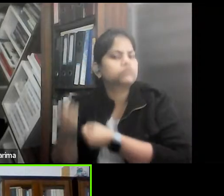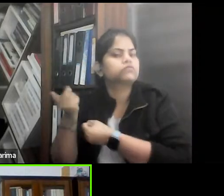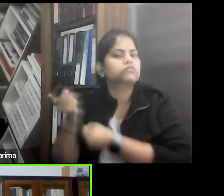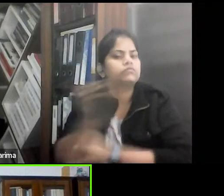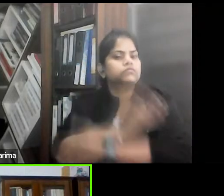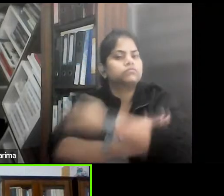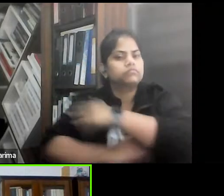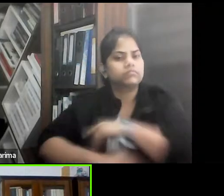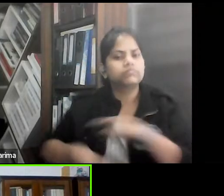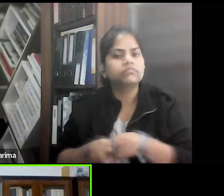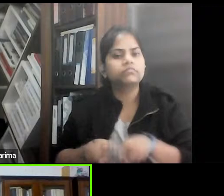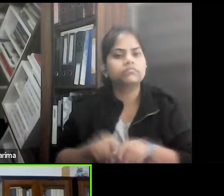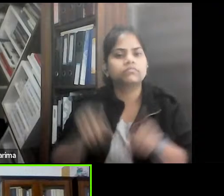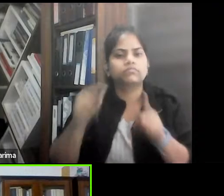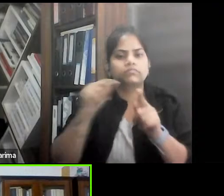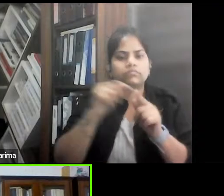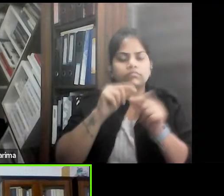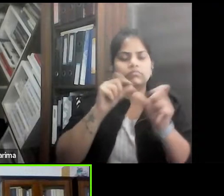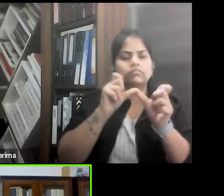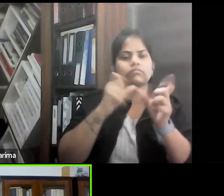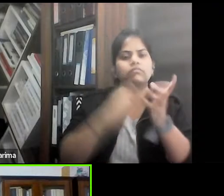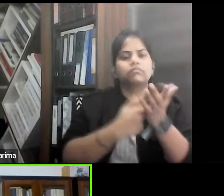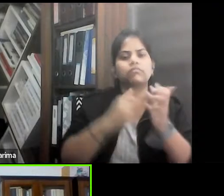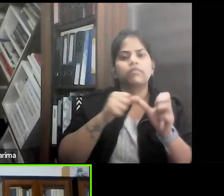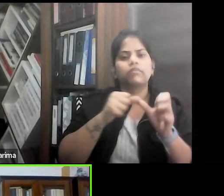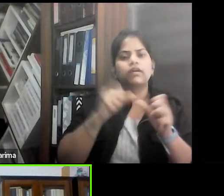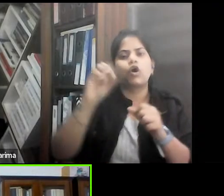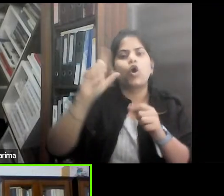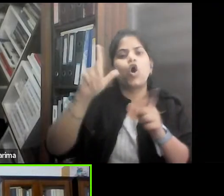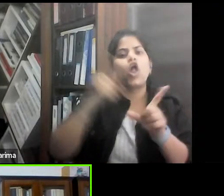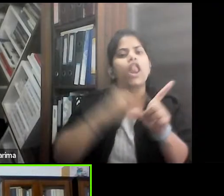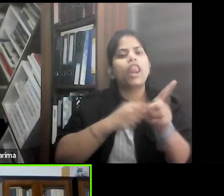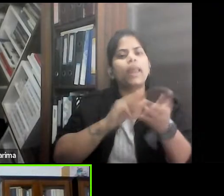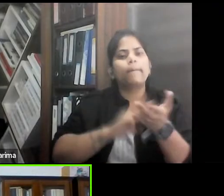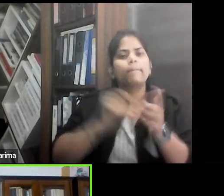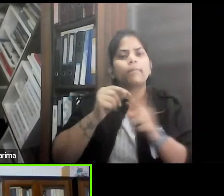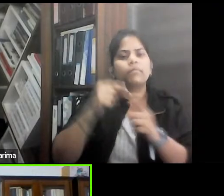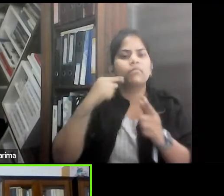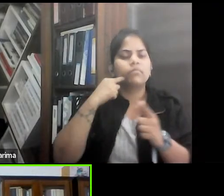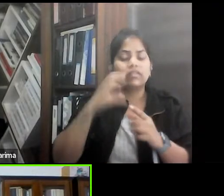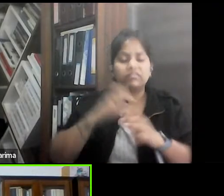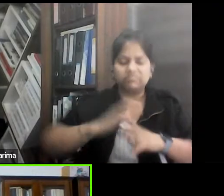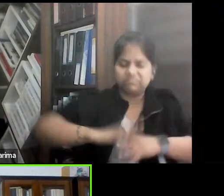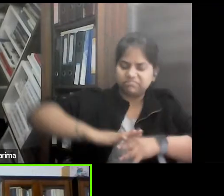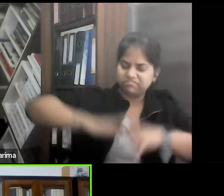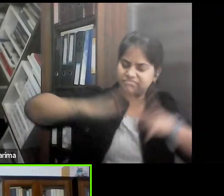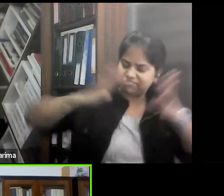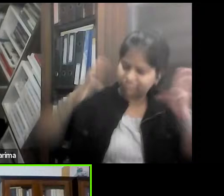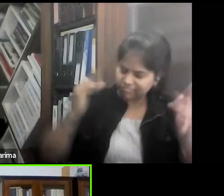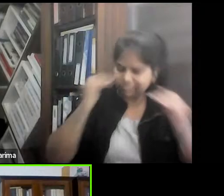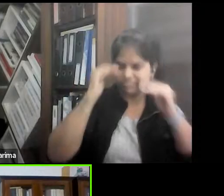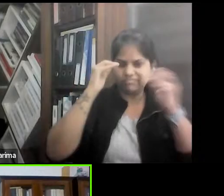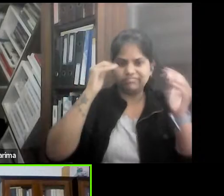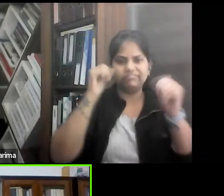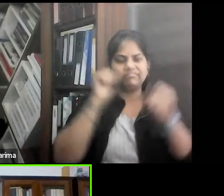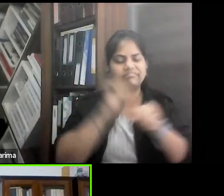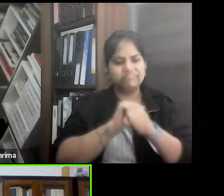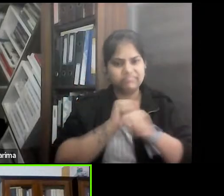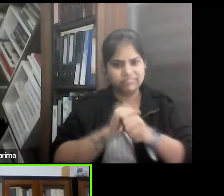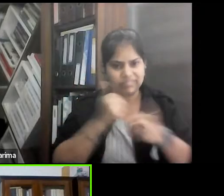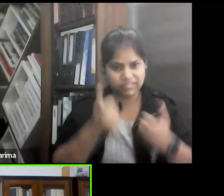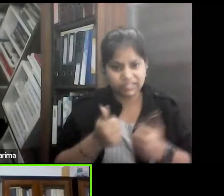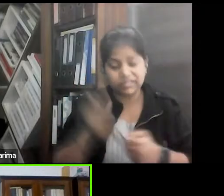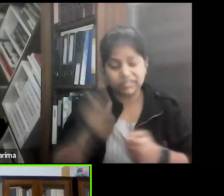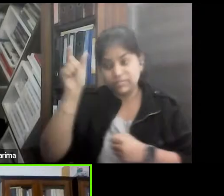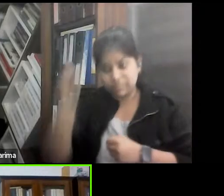Paralympic or the Olympic Games are a big moment for states to show what they are doing for persons with